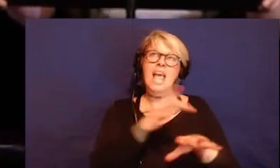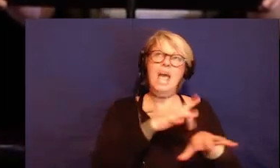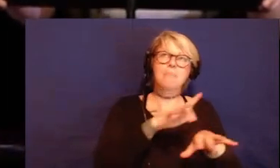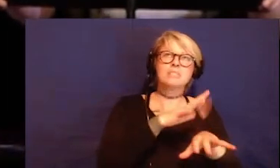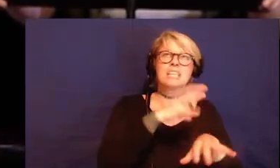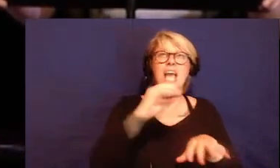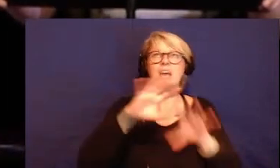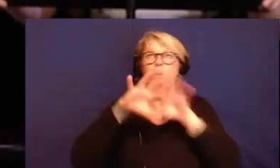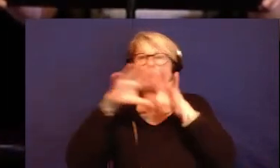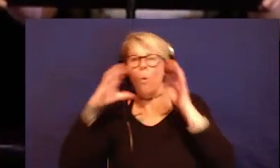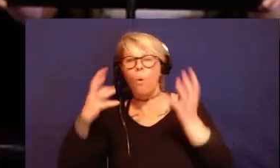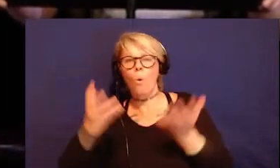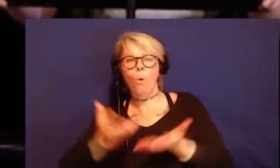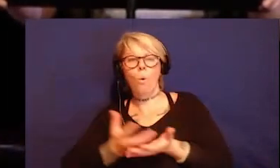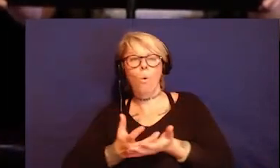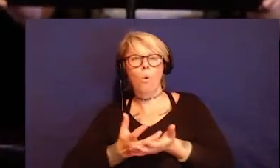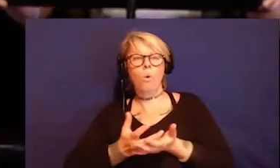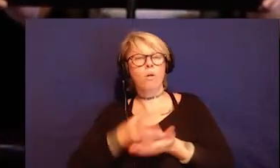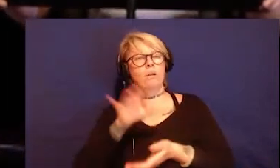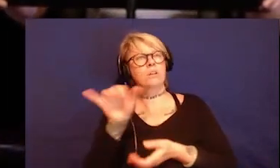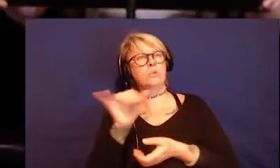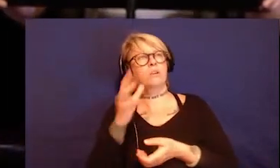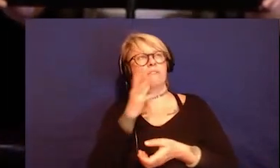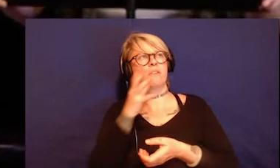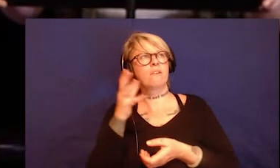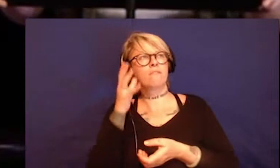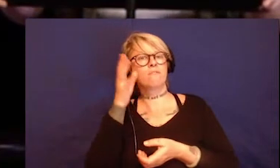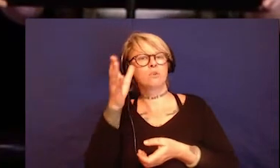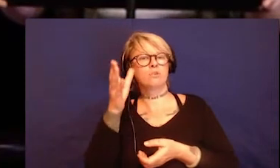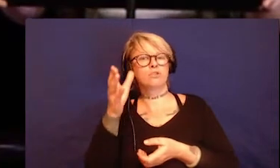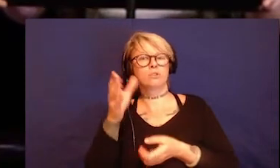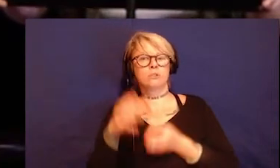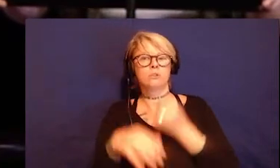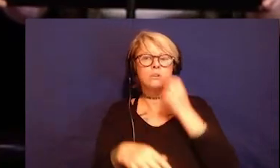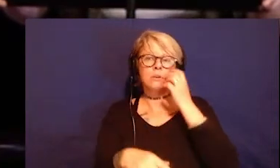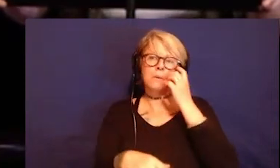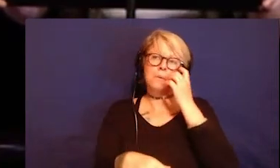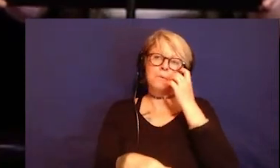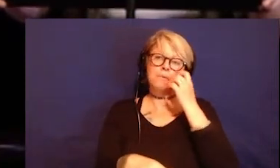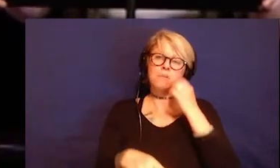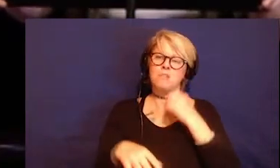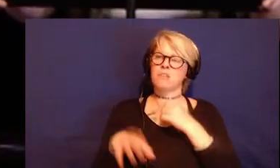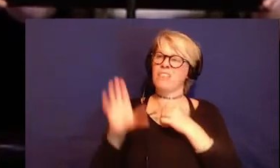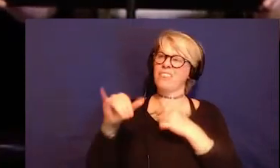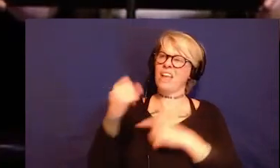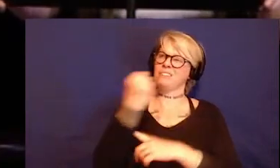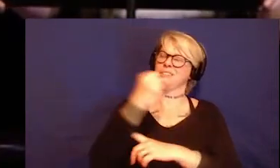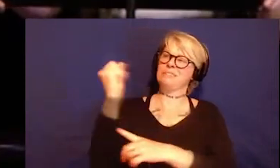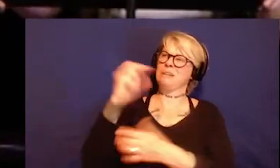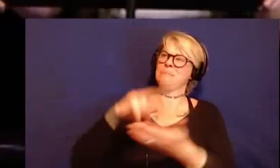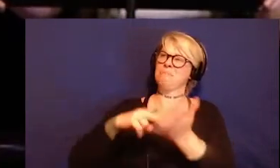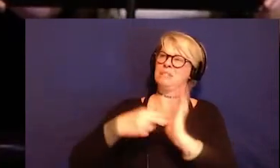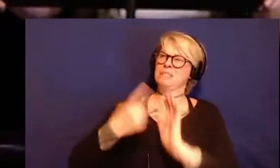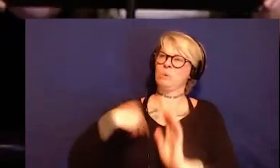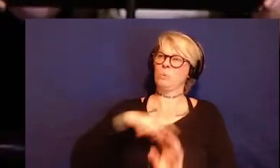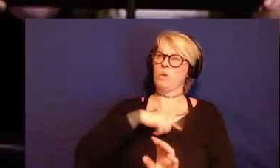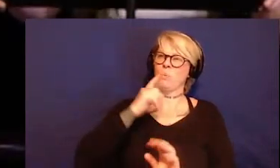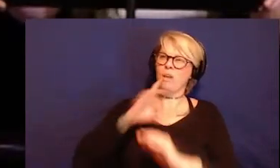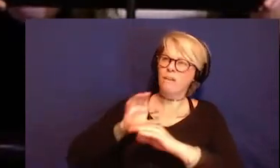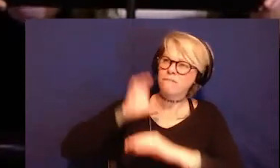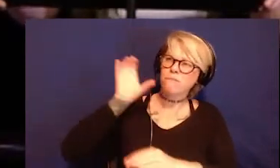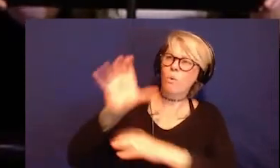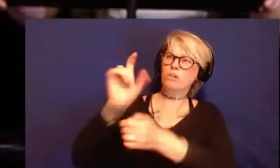of Future. Does radical mean we will stop at nothing to change everything?